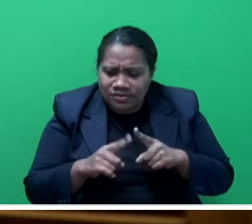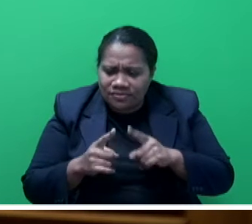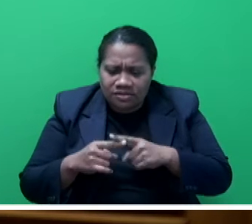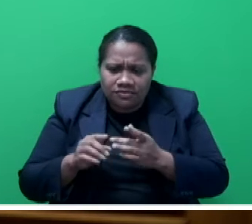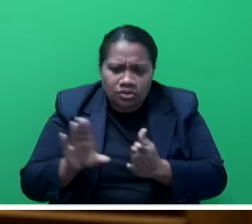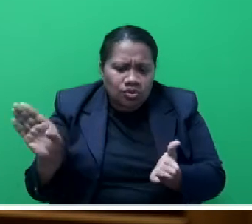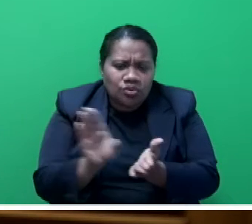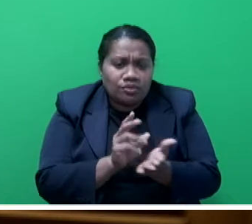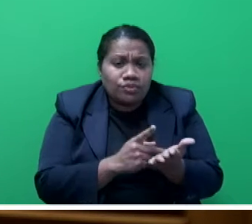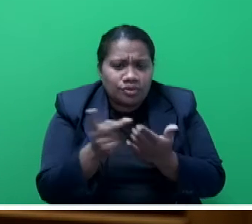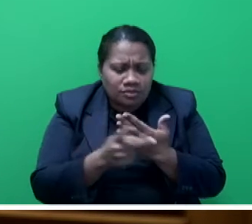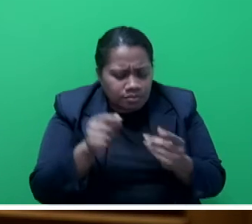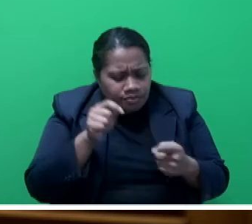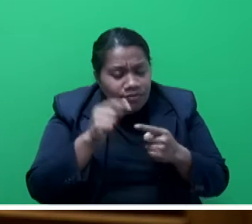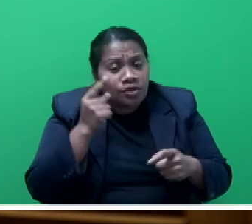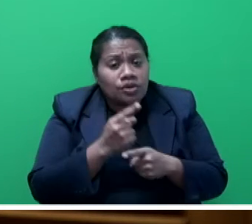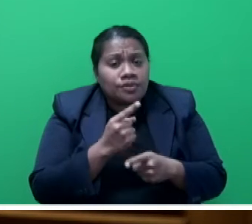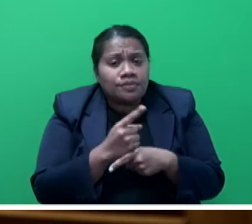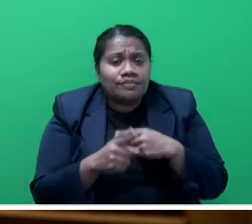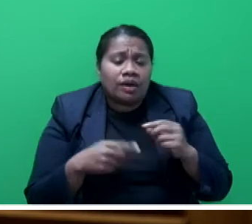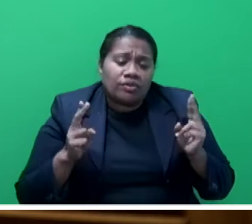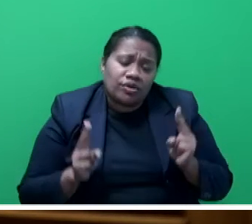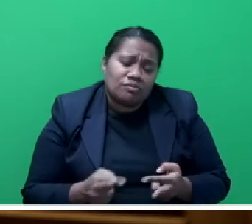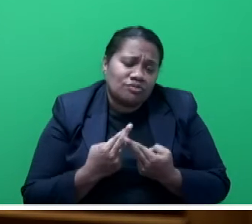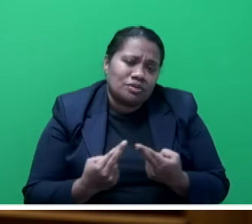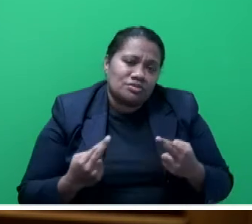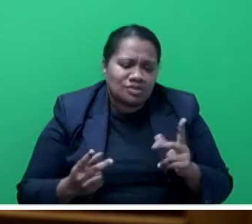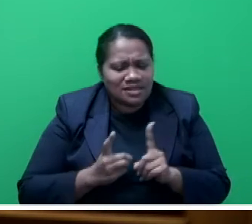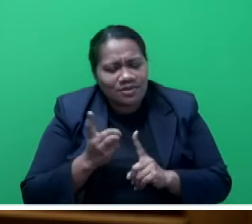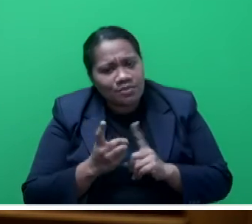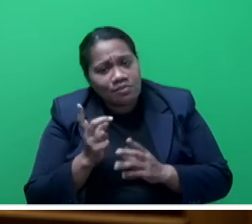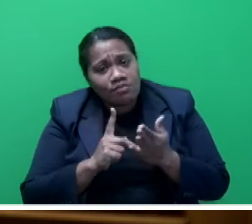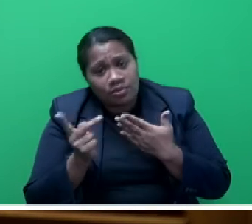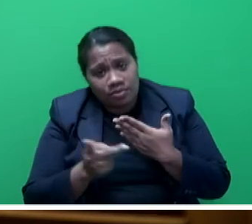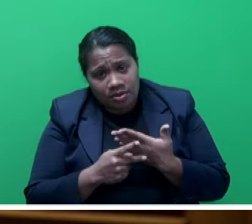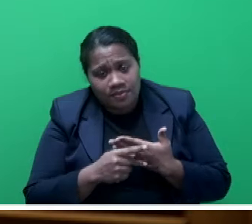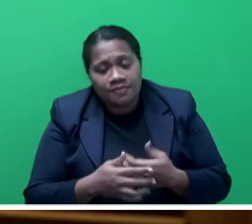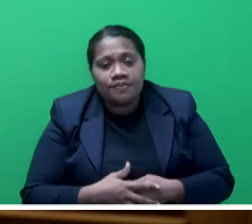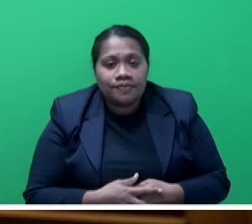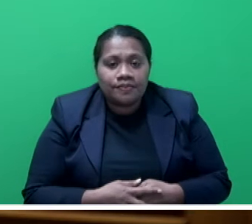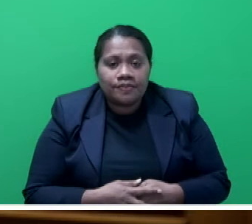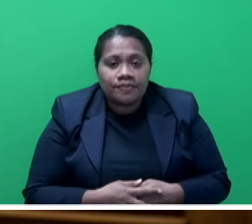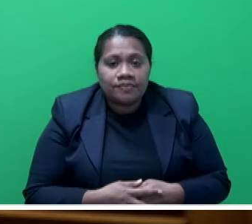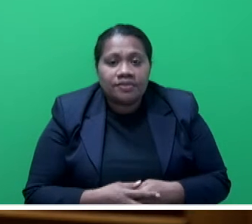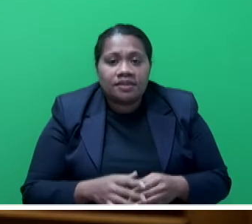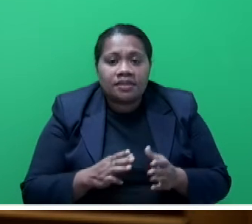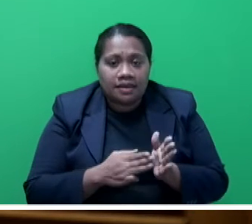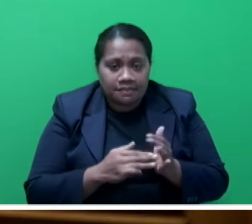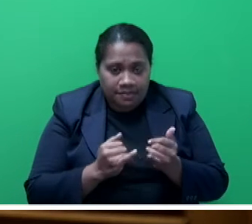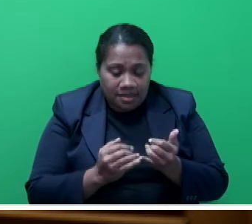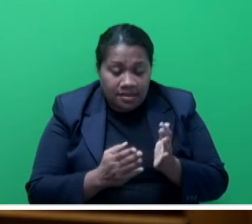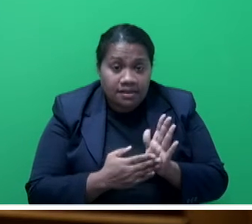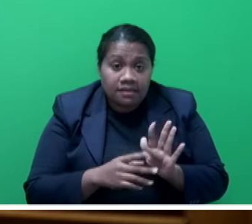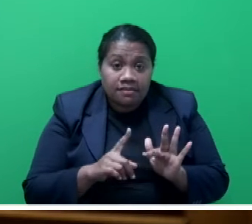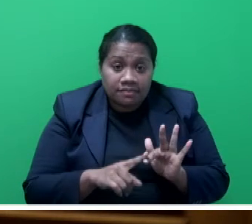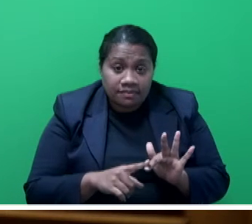and specifically talking about the Human Resources Development Program, the National Export Strategy, and the MSME concessional loans, which